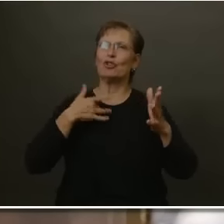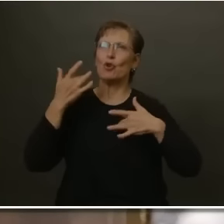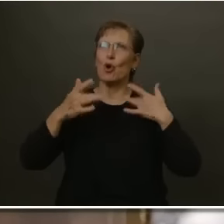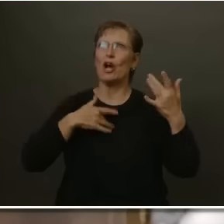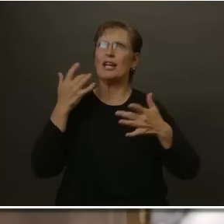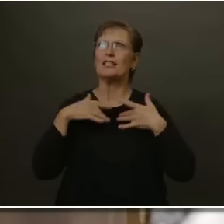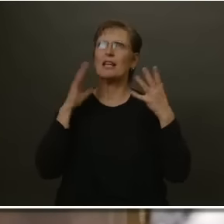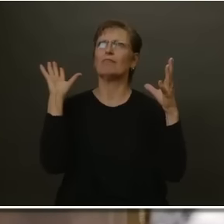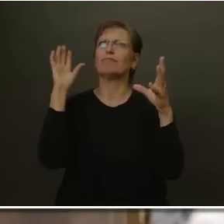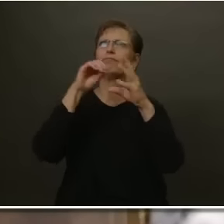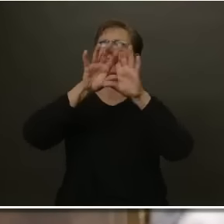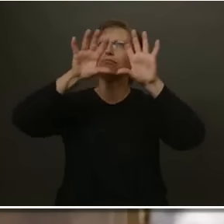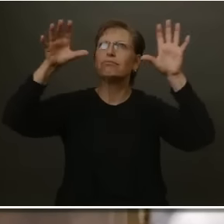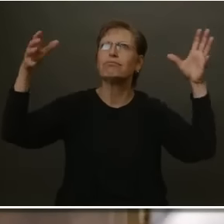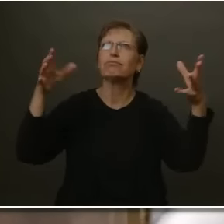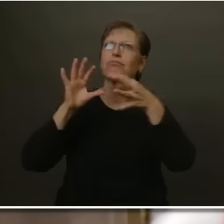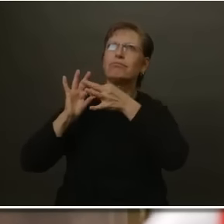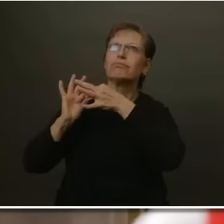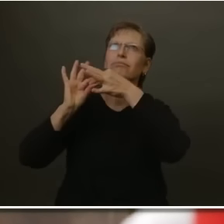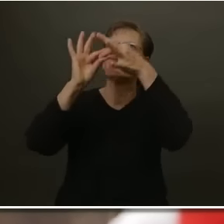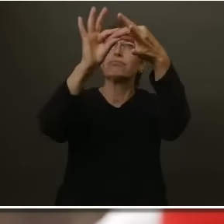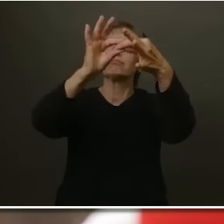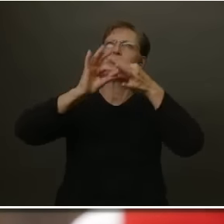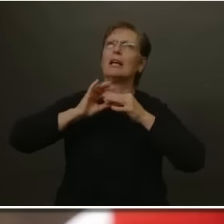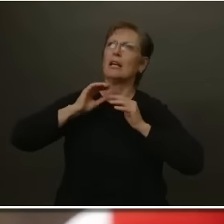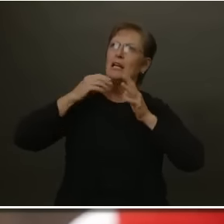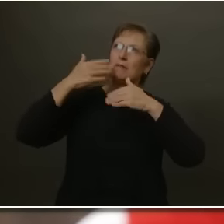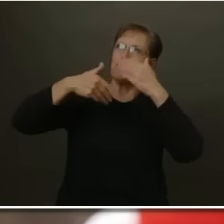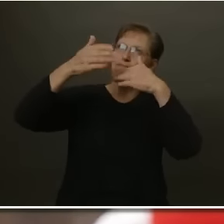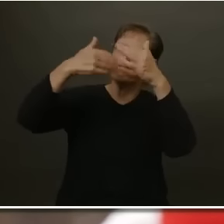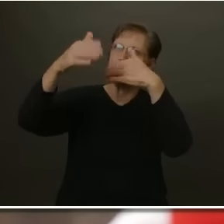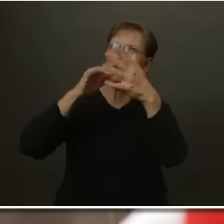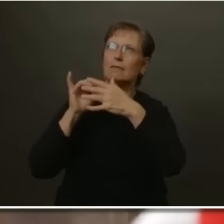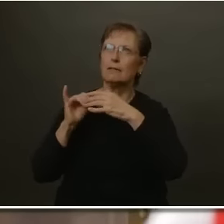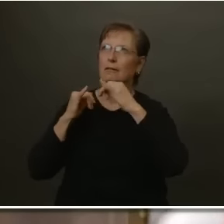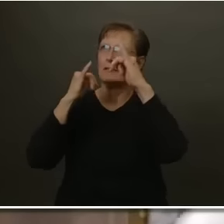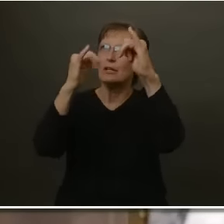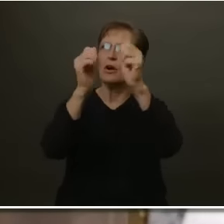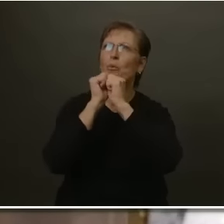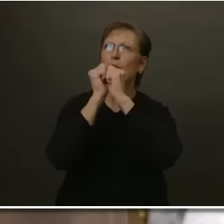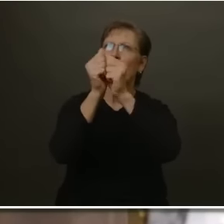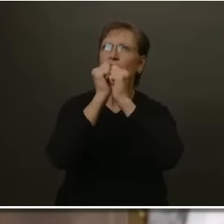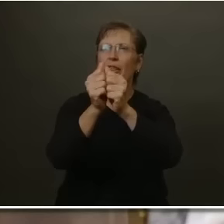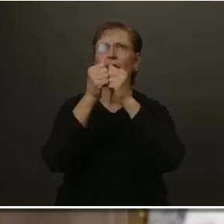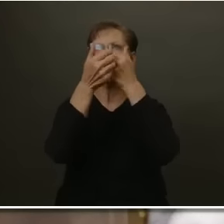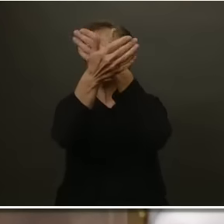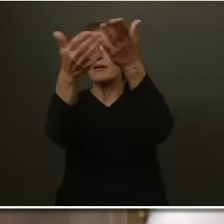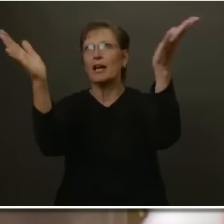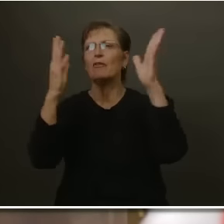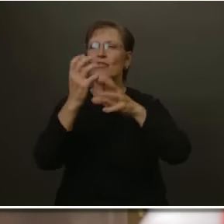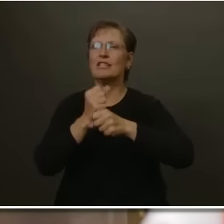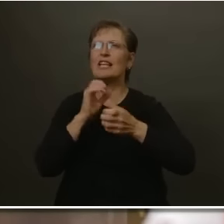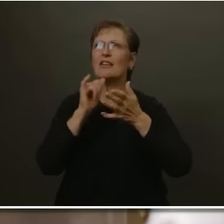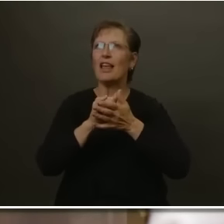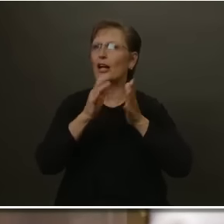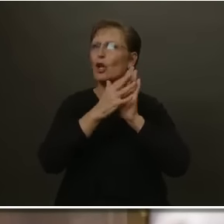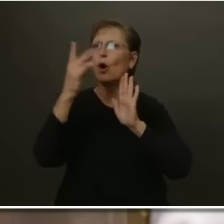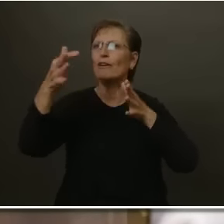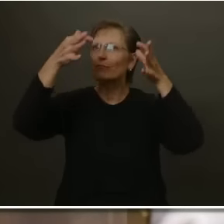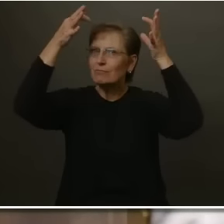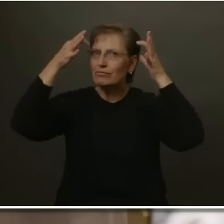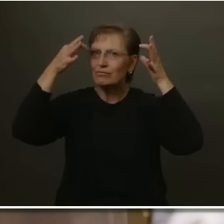fellowship and run with endurance the race that is set before us, and together with them receive the crown of glory